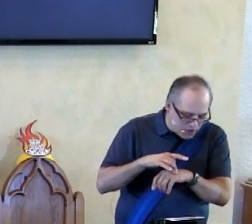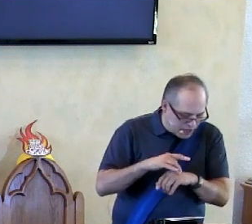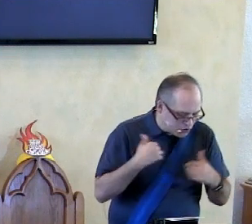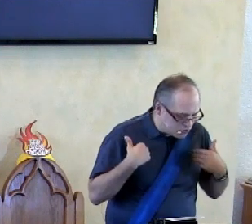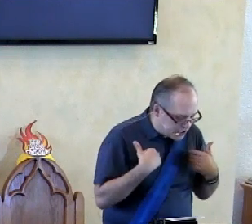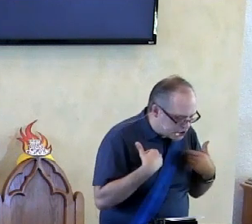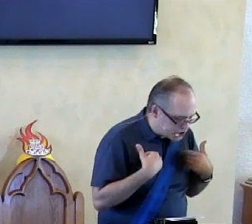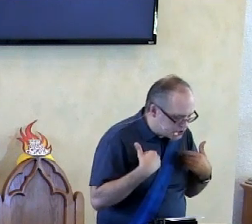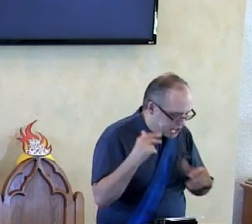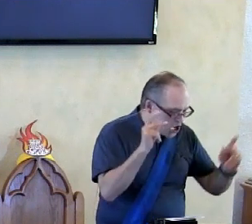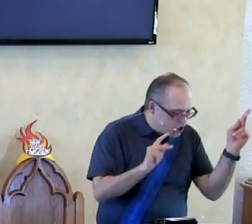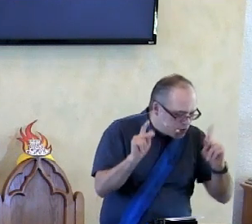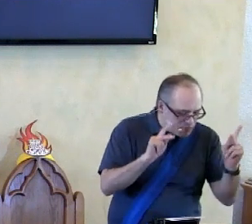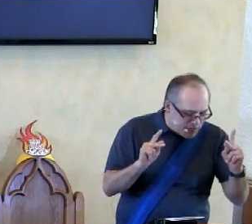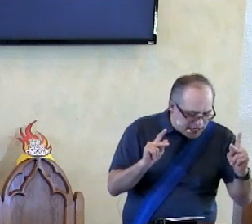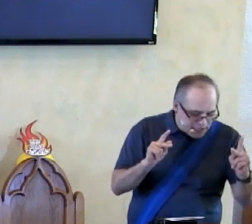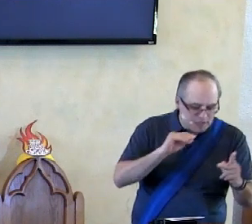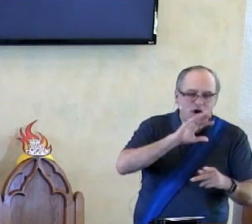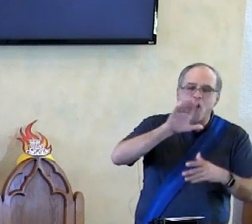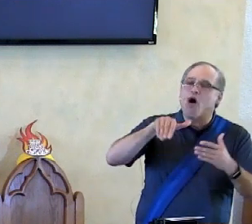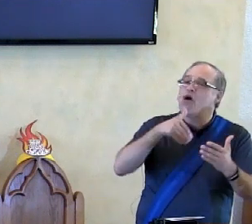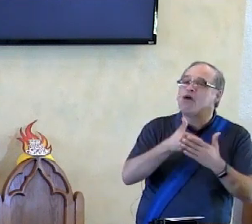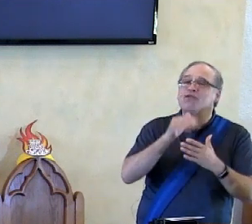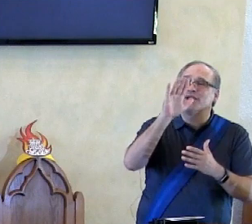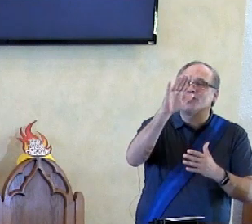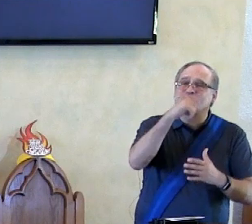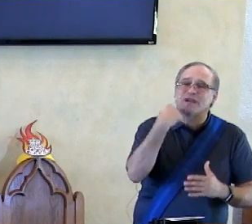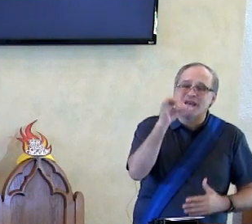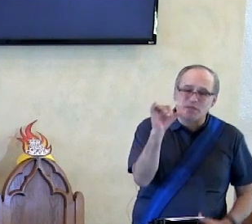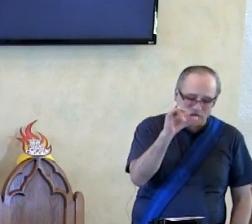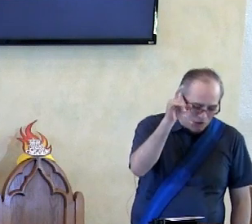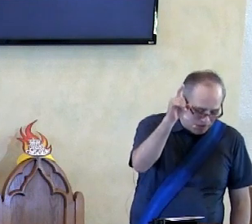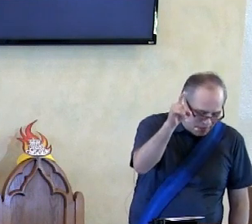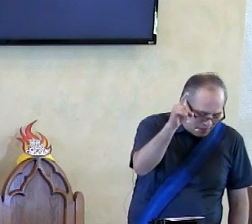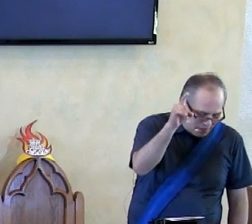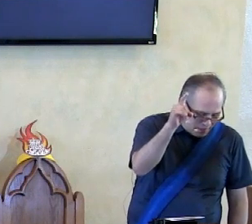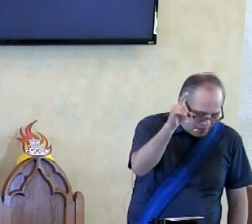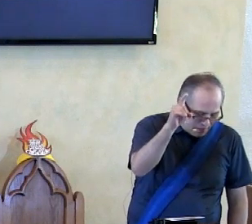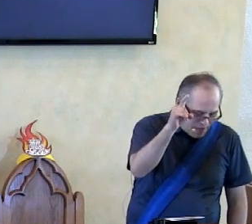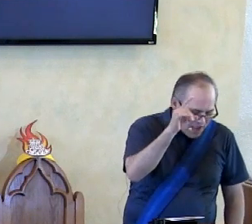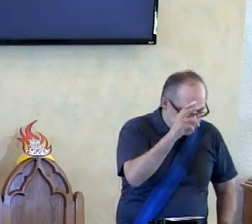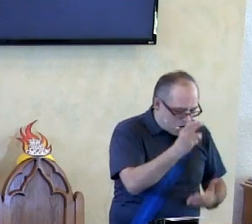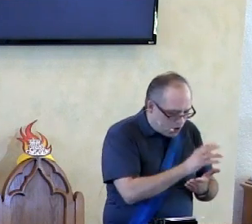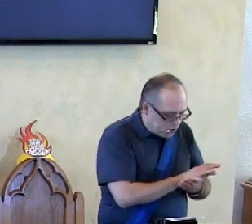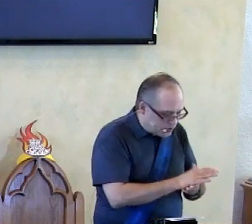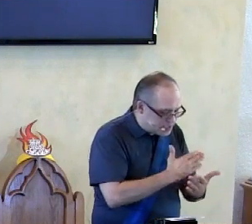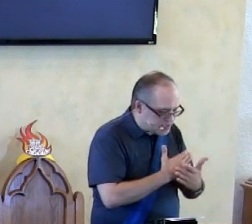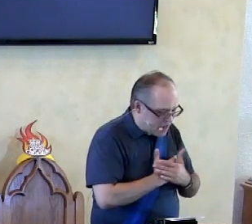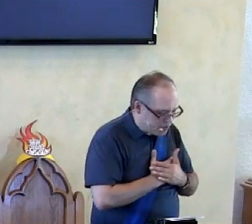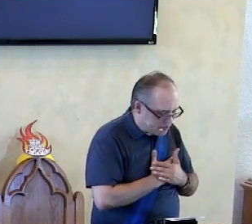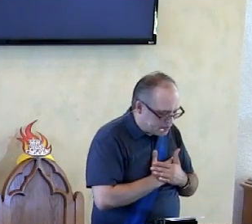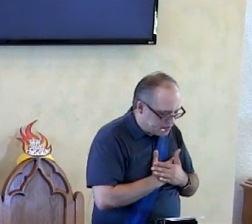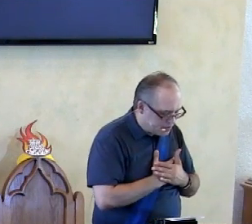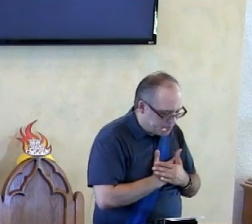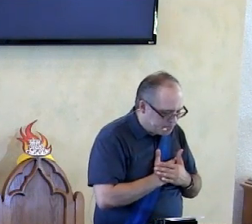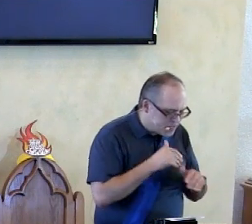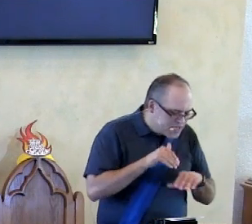earth and creatures and human beings, all in your image. And the Holy